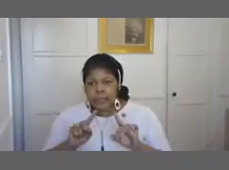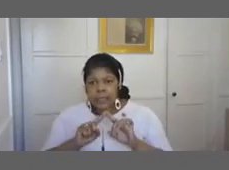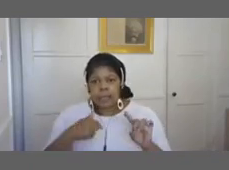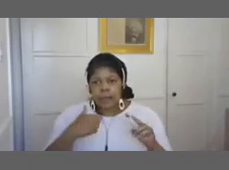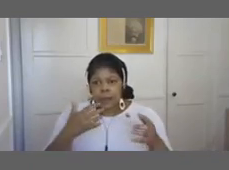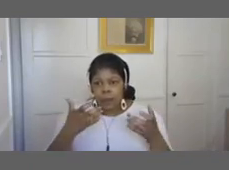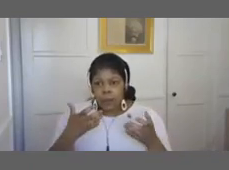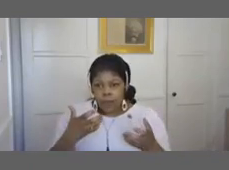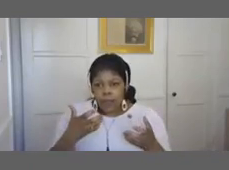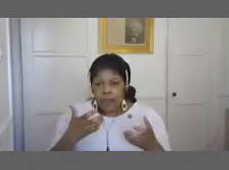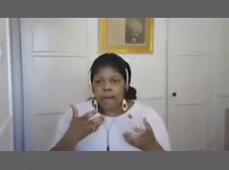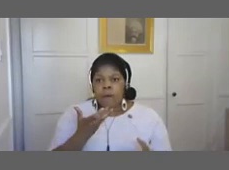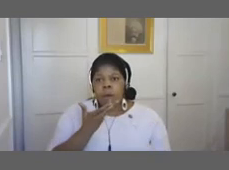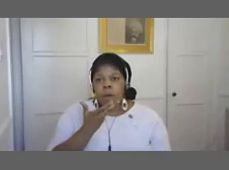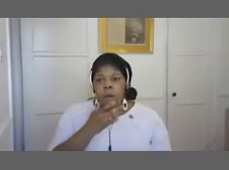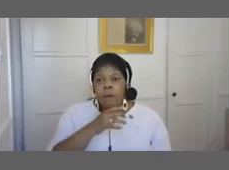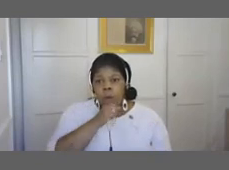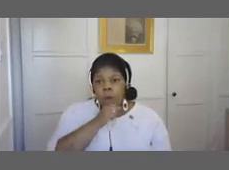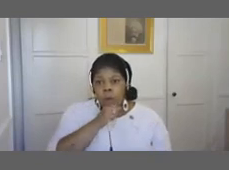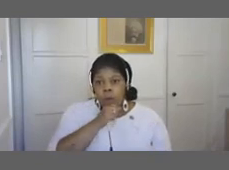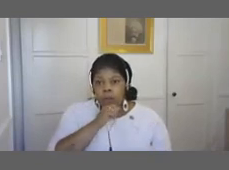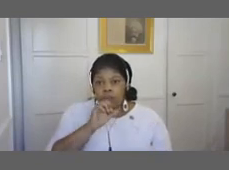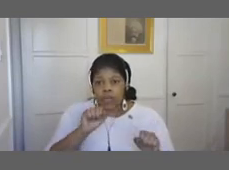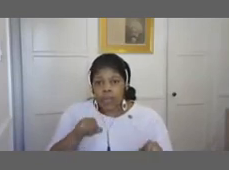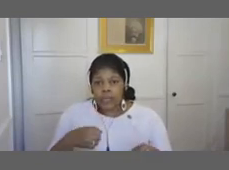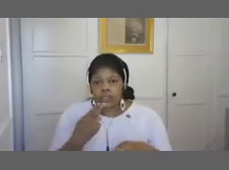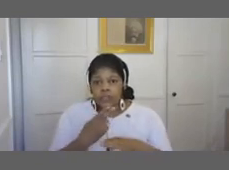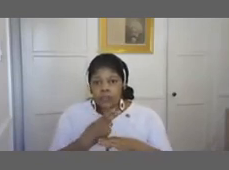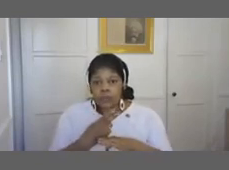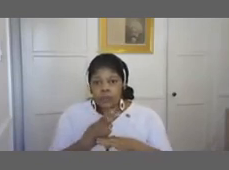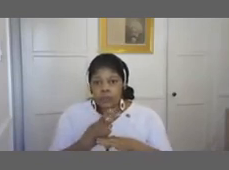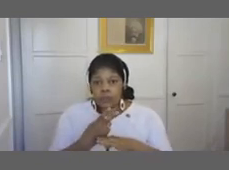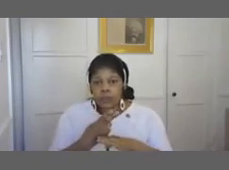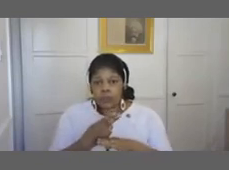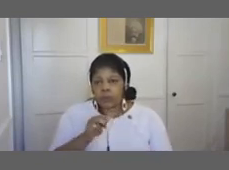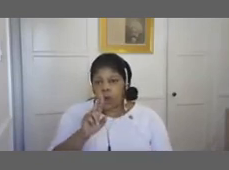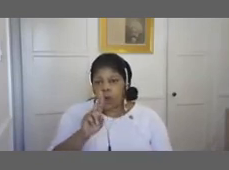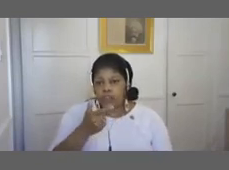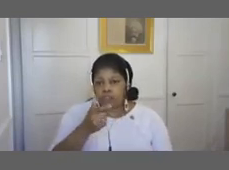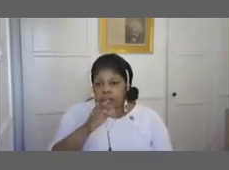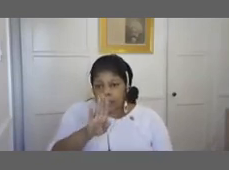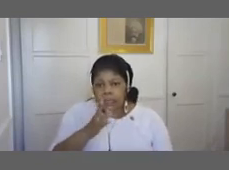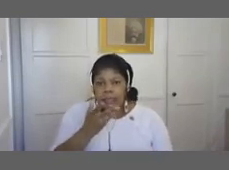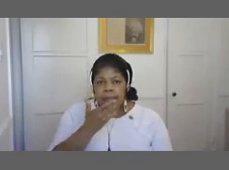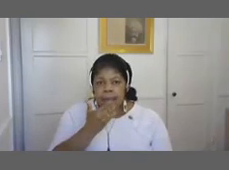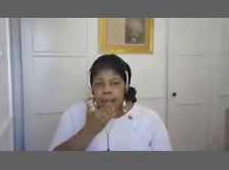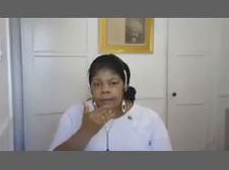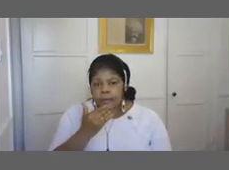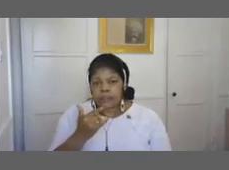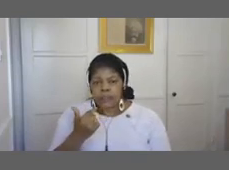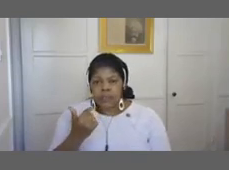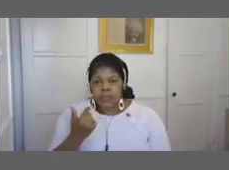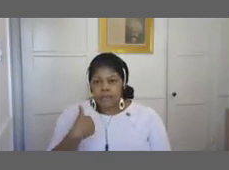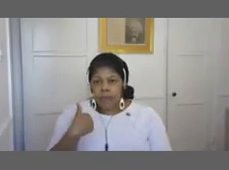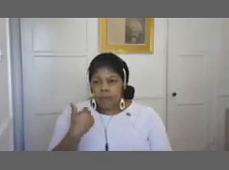can use hue, saturation, brightness here. I can add RGB colors here. if I'm working in the web, you